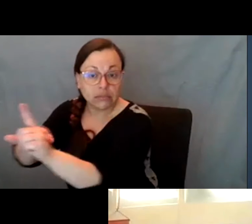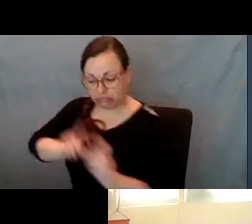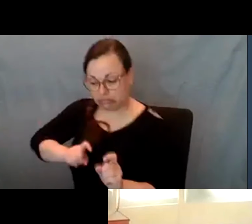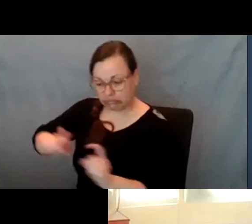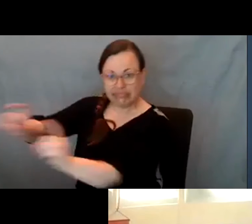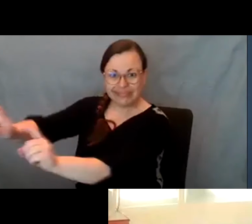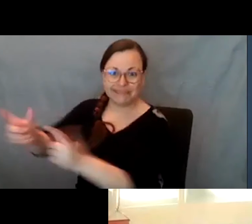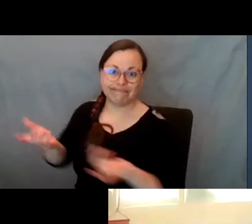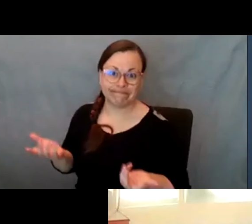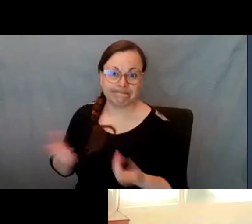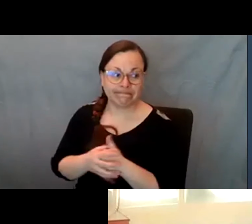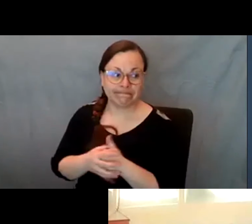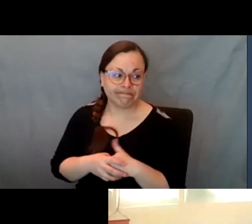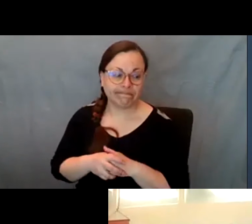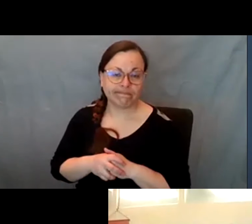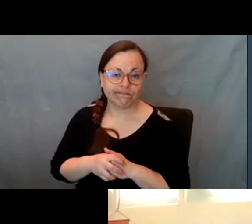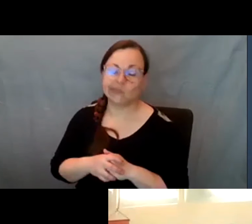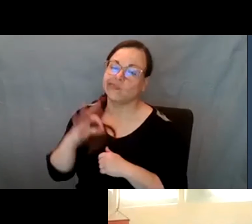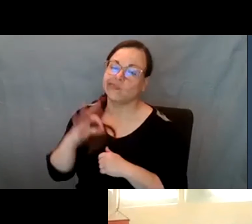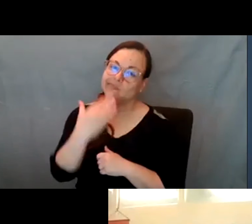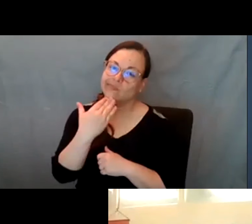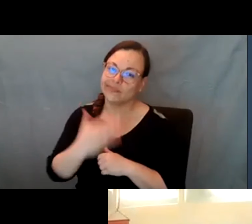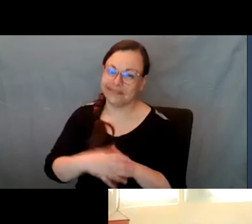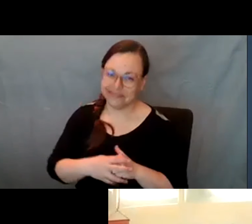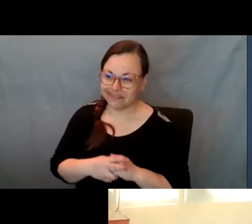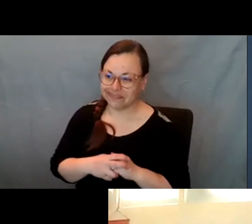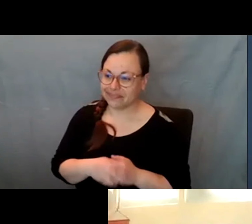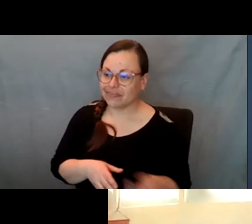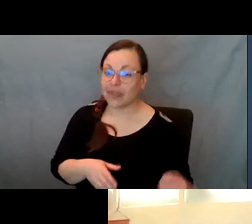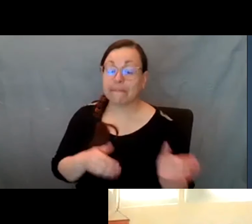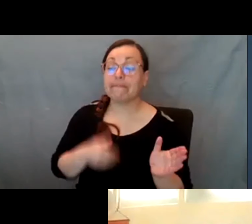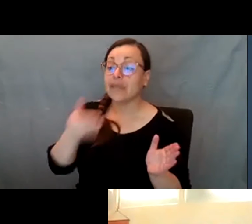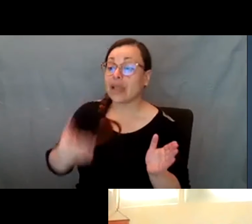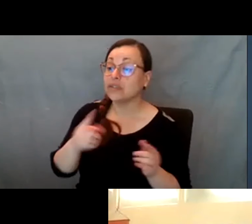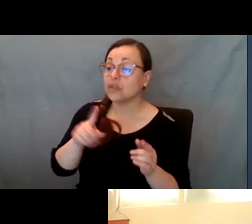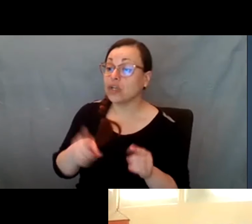Okay, thank you. Next question is from Ramon